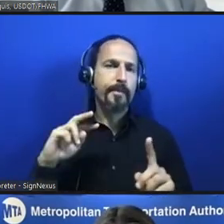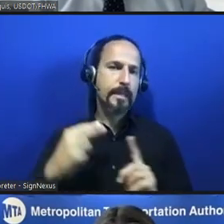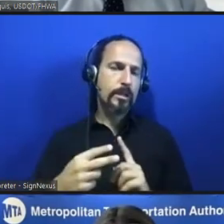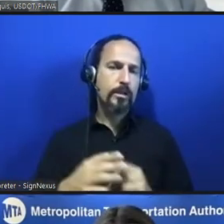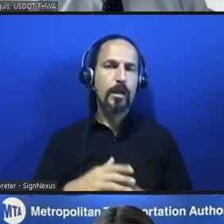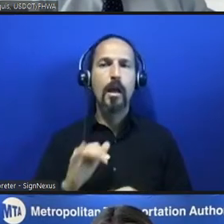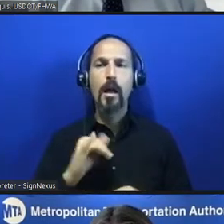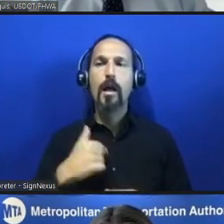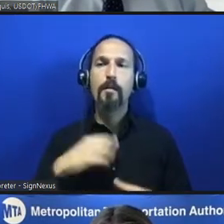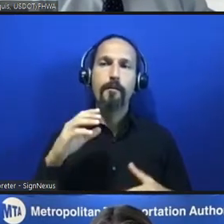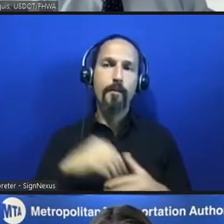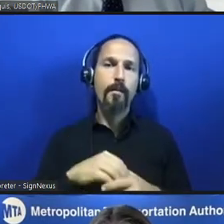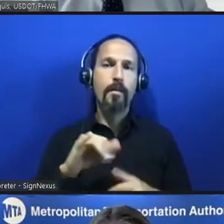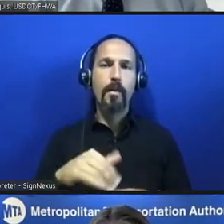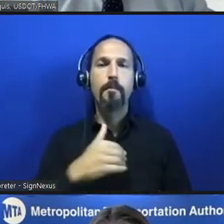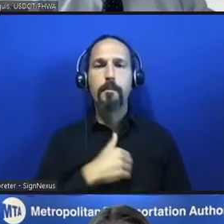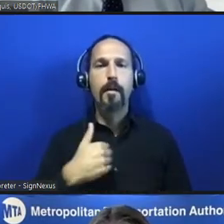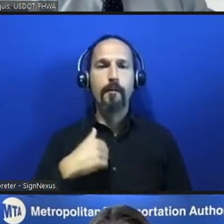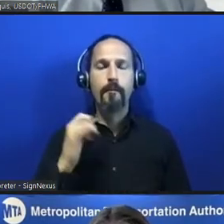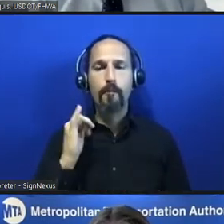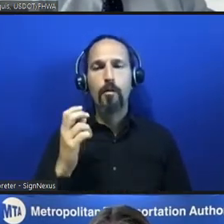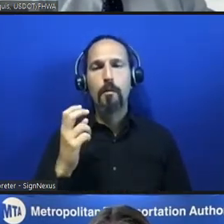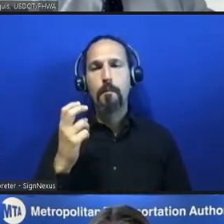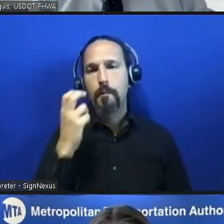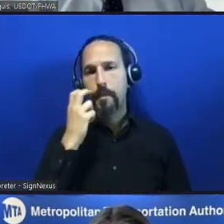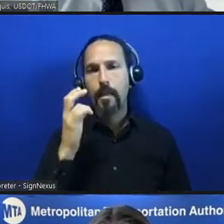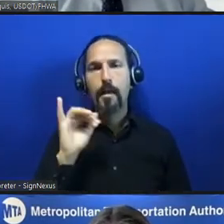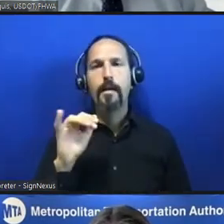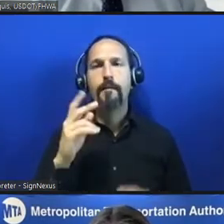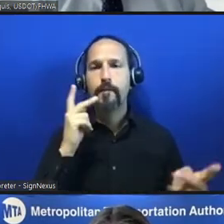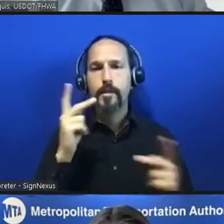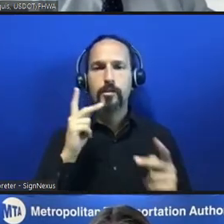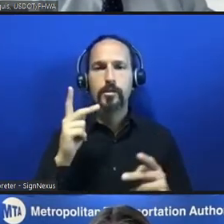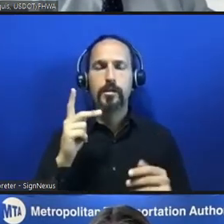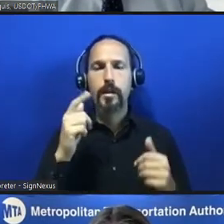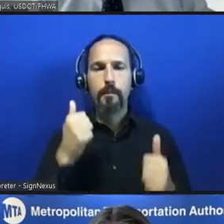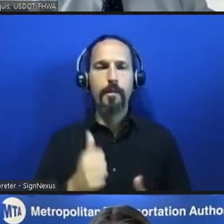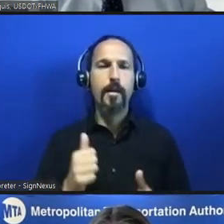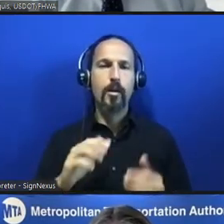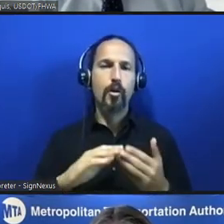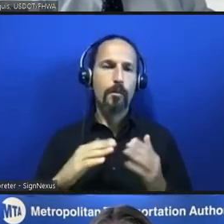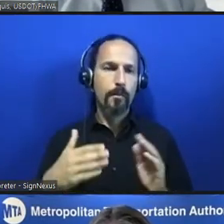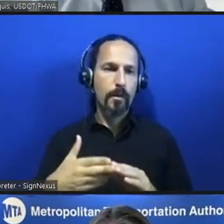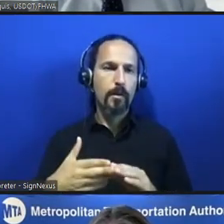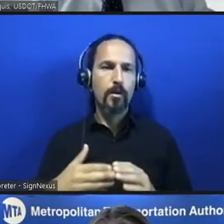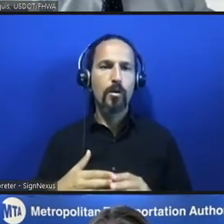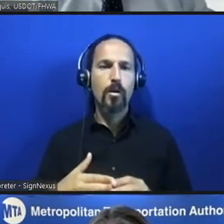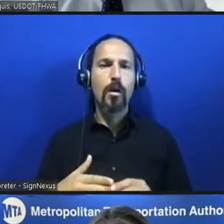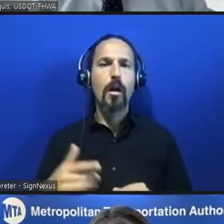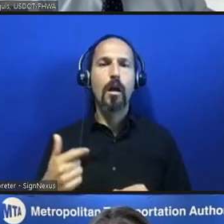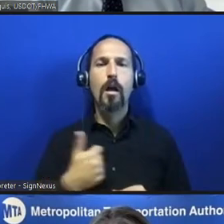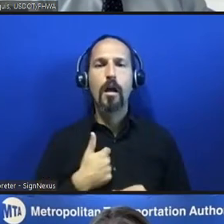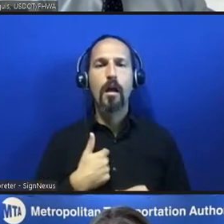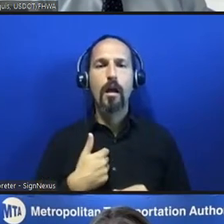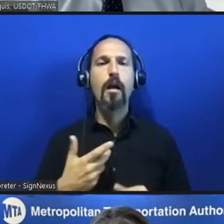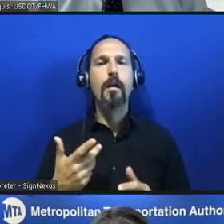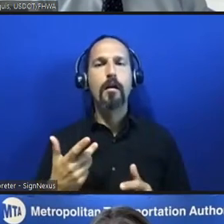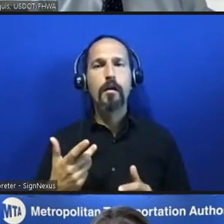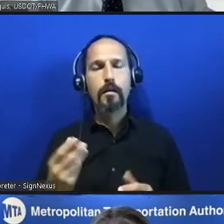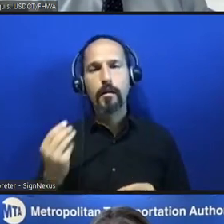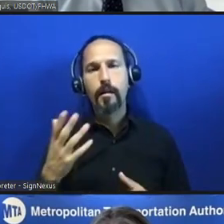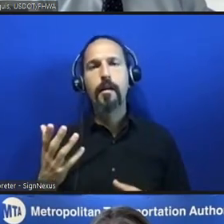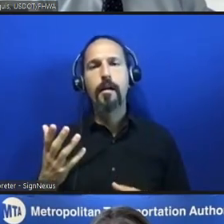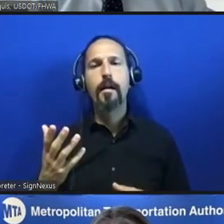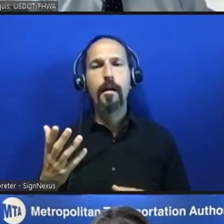also speak as a member of the Blind and Visually Impaired community and as a somebody with albinism